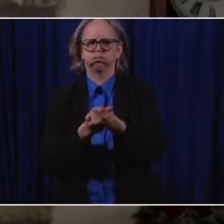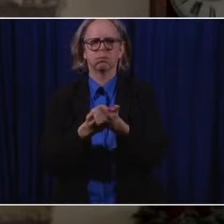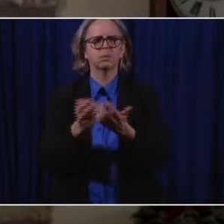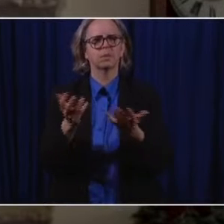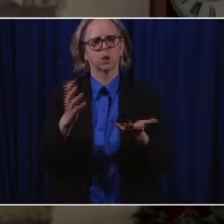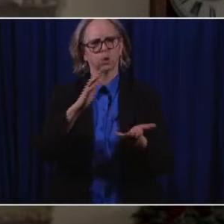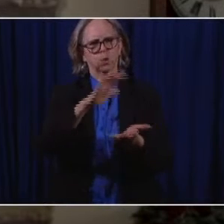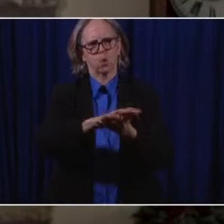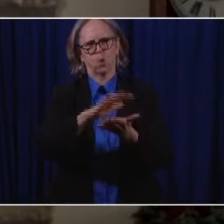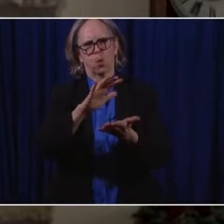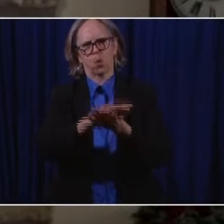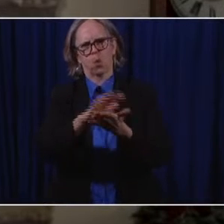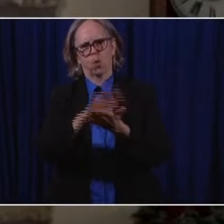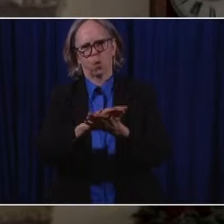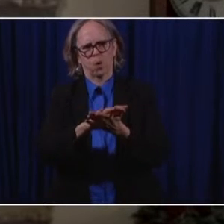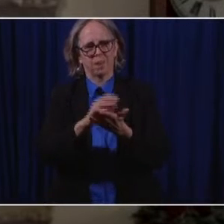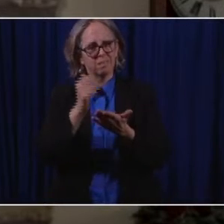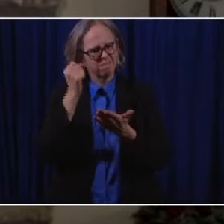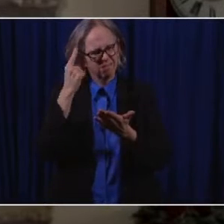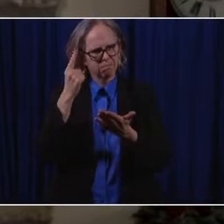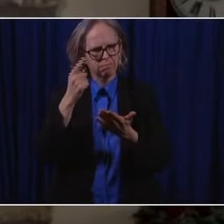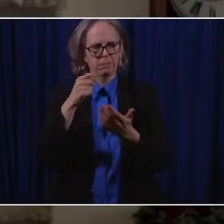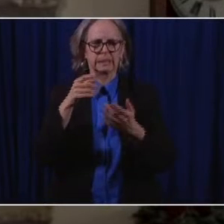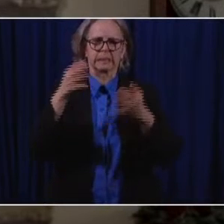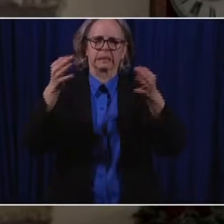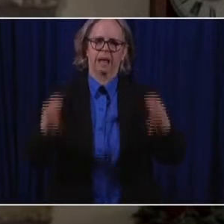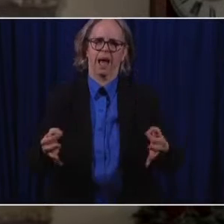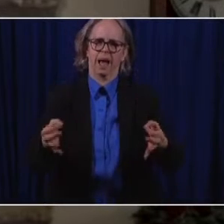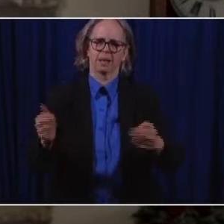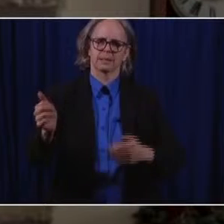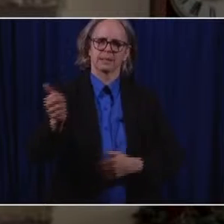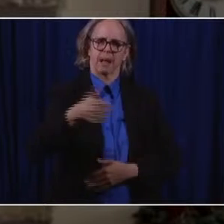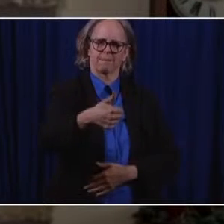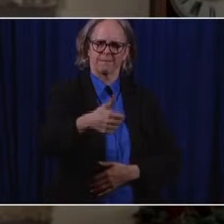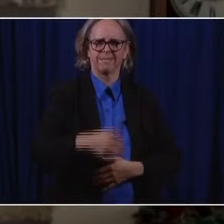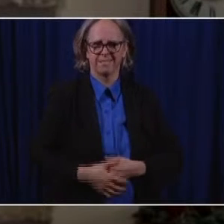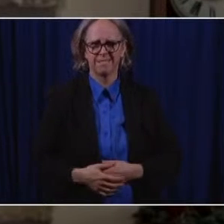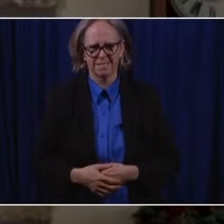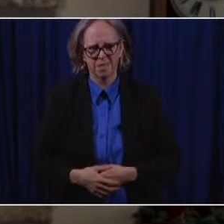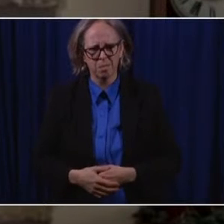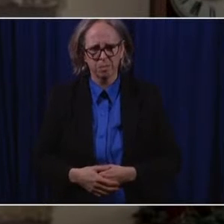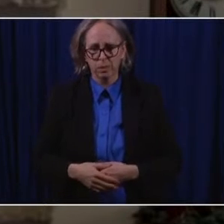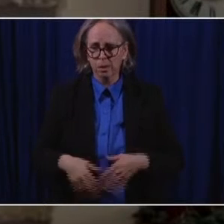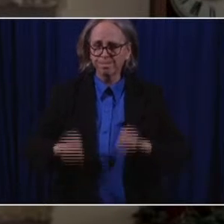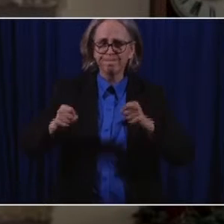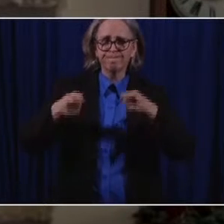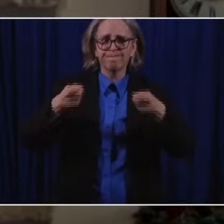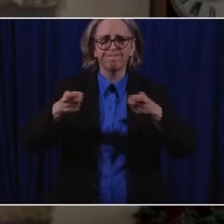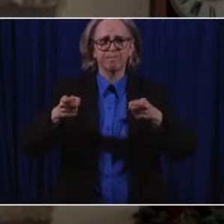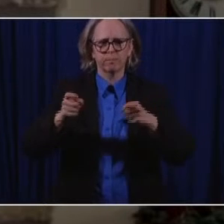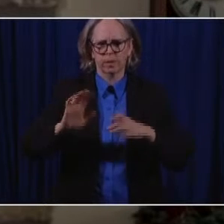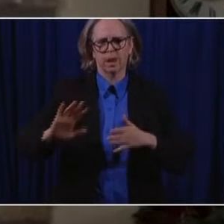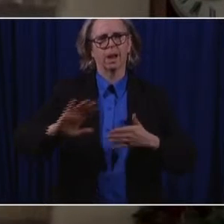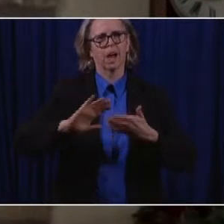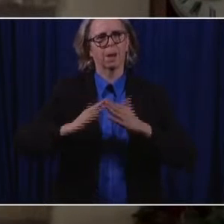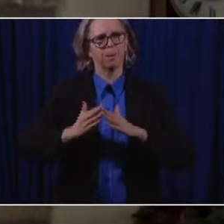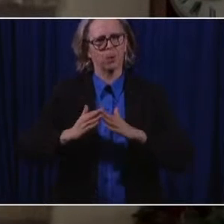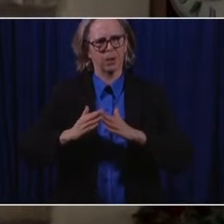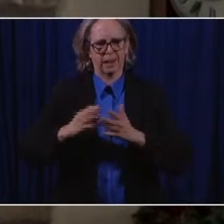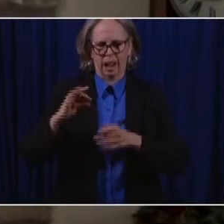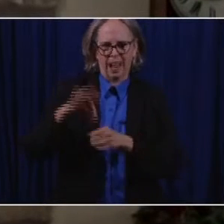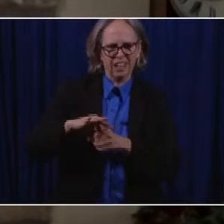districts, reflect their community. They're run by their community. There's an elected school board. There's an appointed